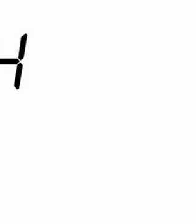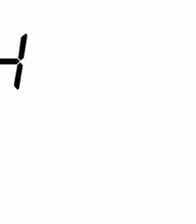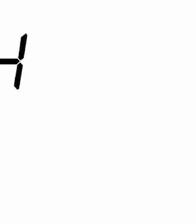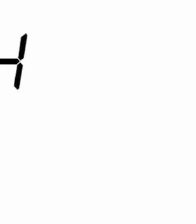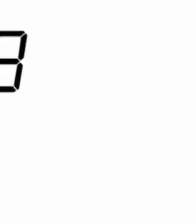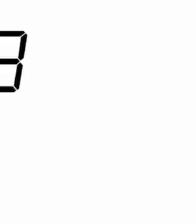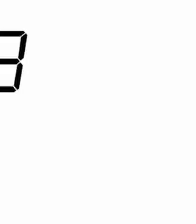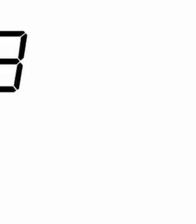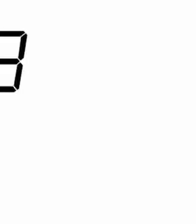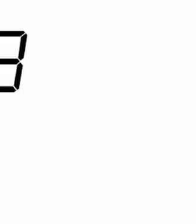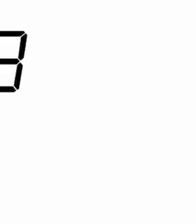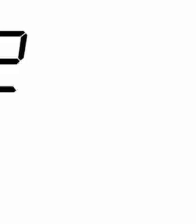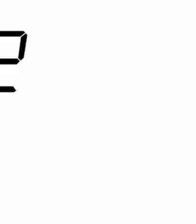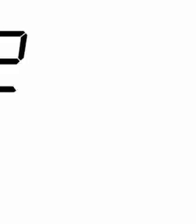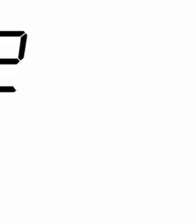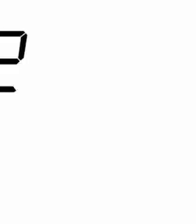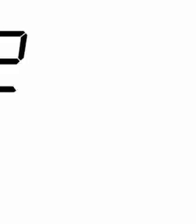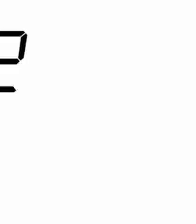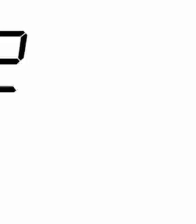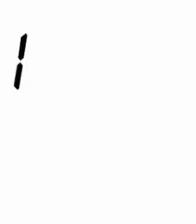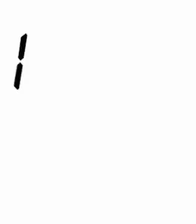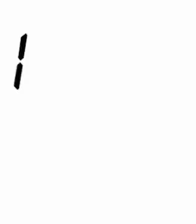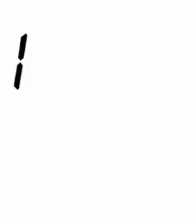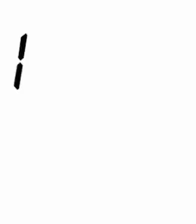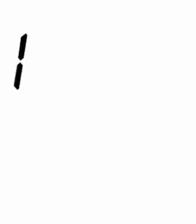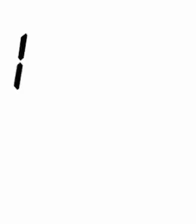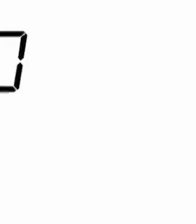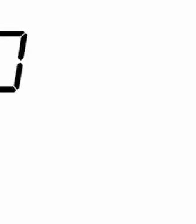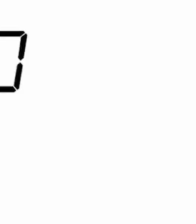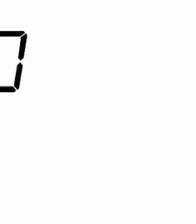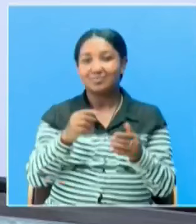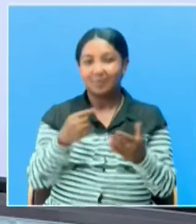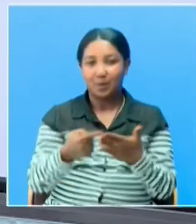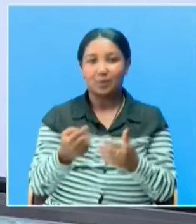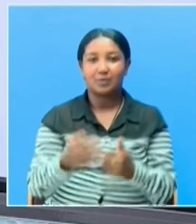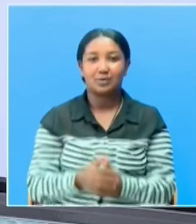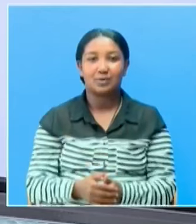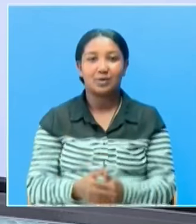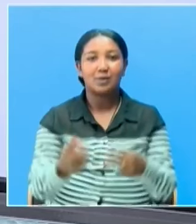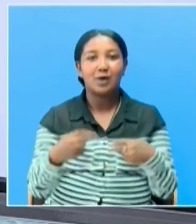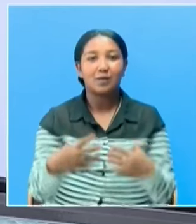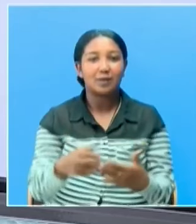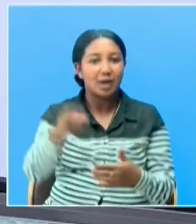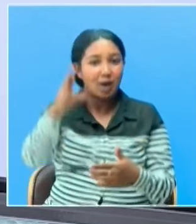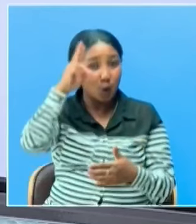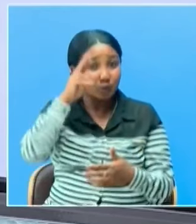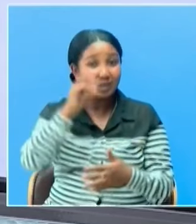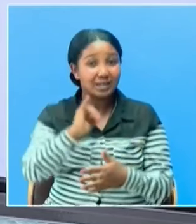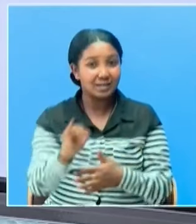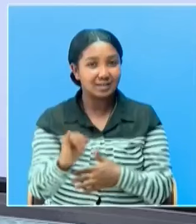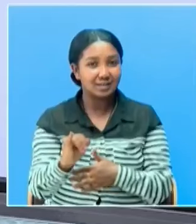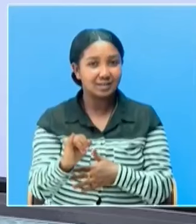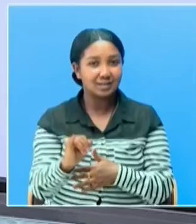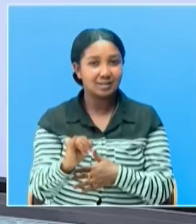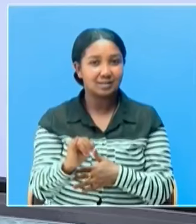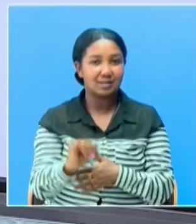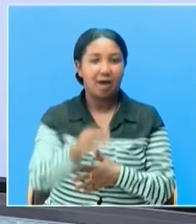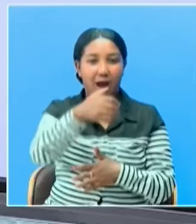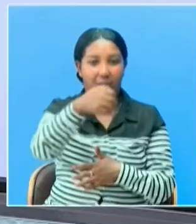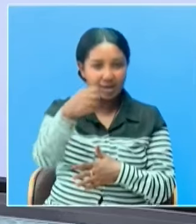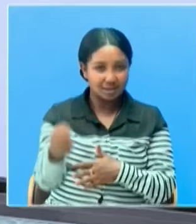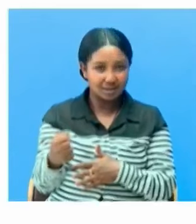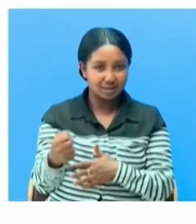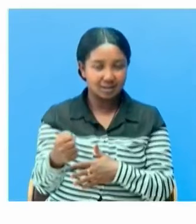Excellent. I hope you did it. Nice. Come on here. We have to say what? Robson is